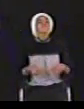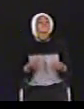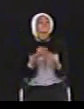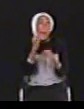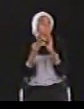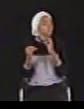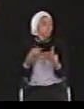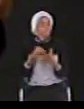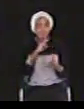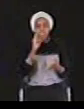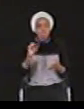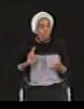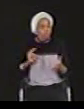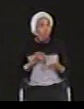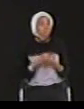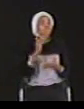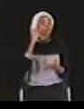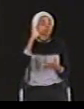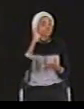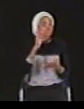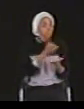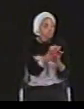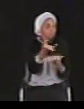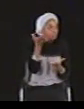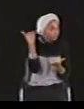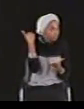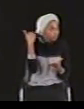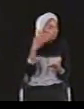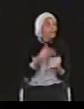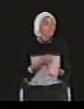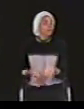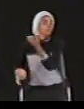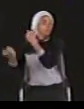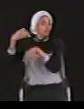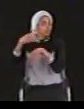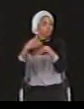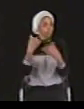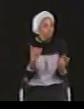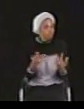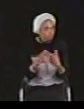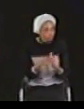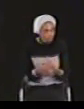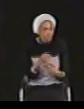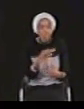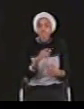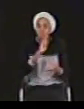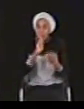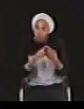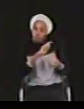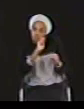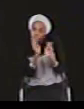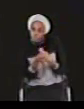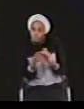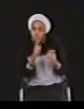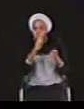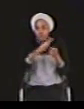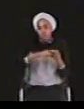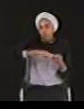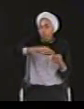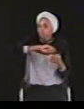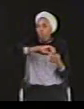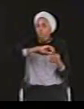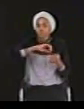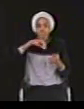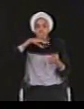that preach the gospel at the beginning and we come back to you to change and to modify and